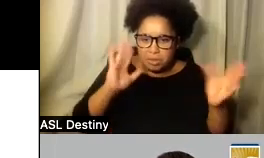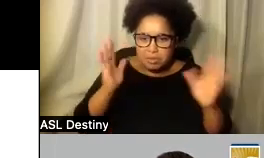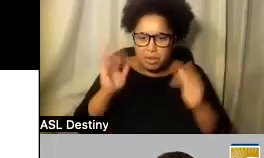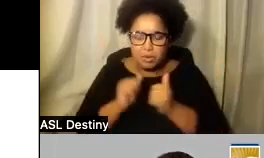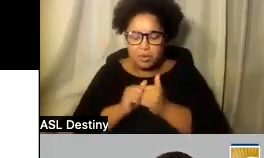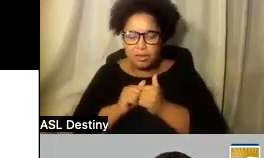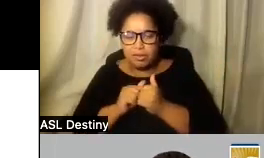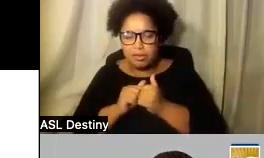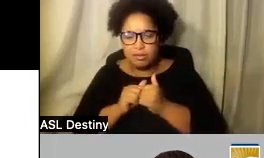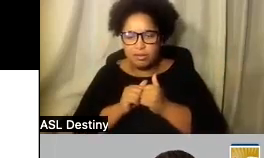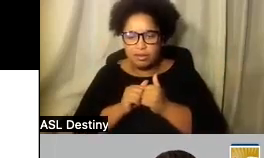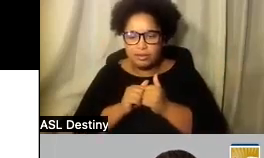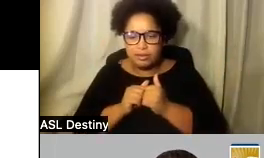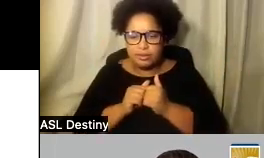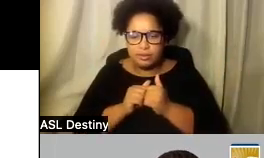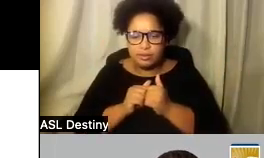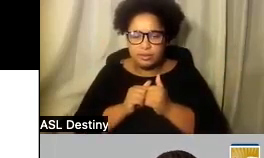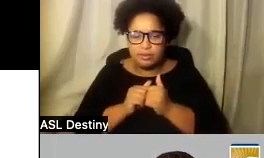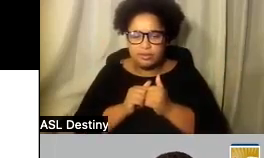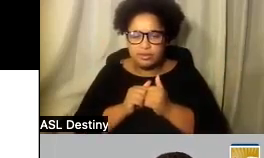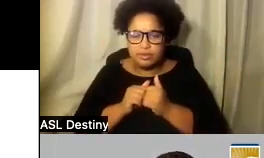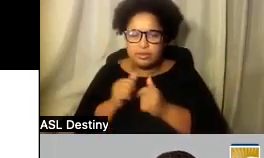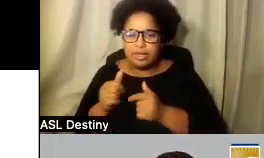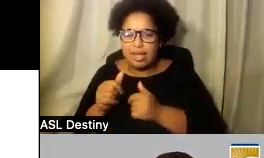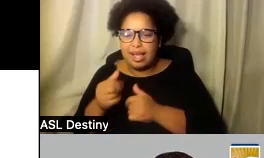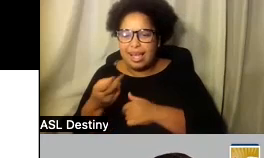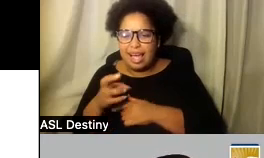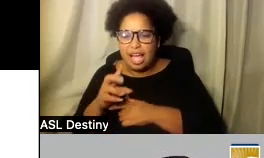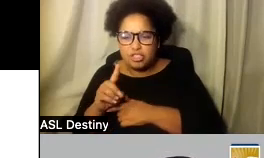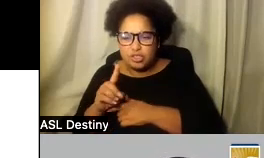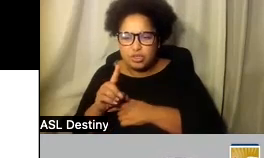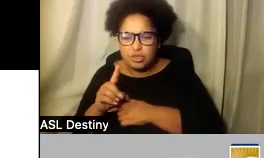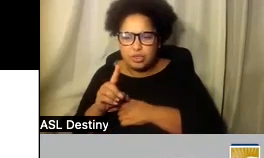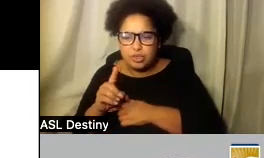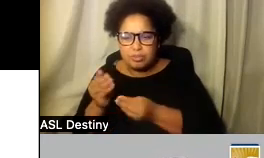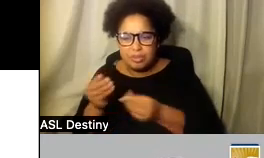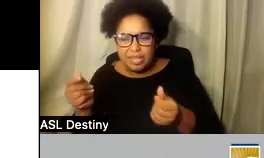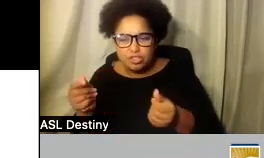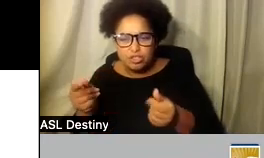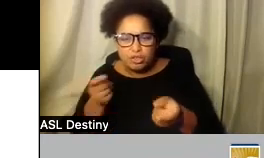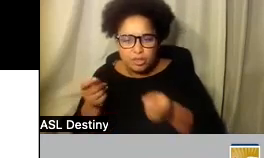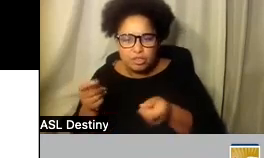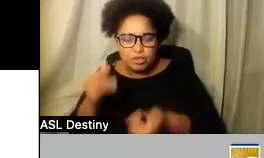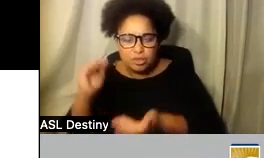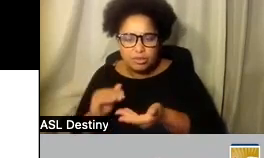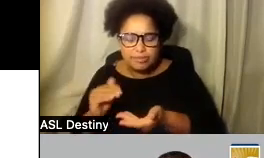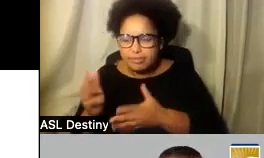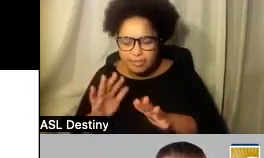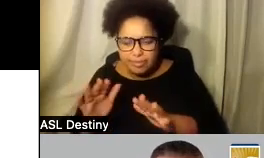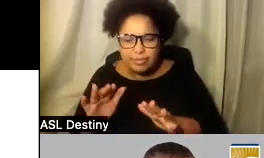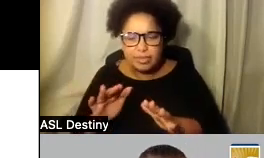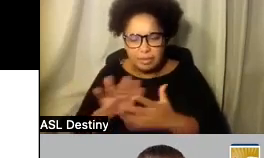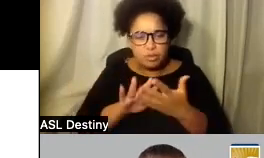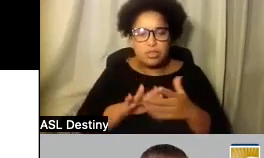and where hazard mitigation kind of comes in. But the most notable one is public assistance. And public assistance is